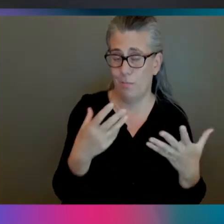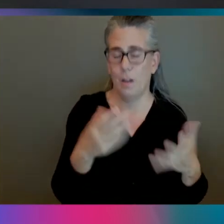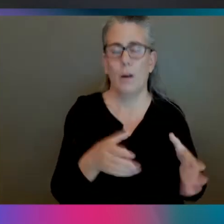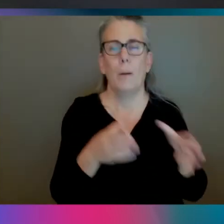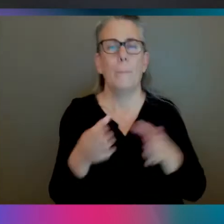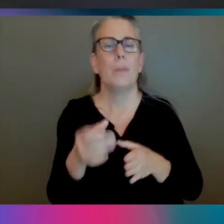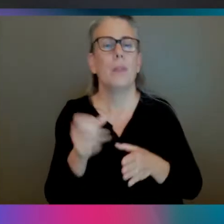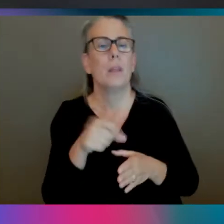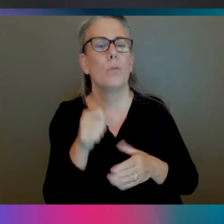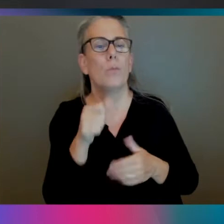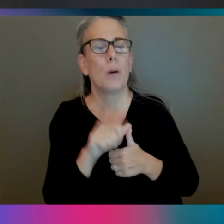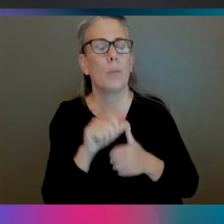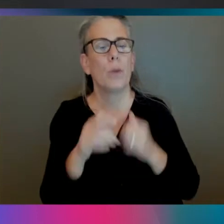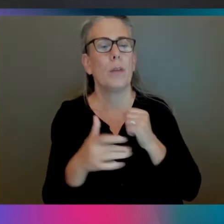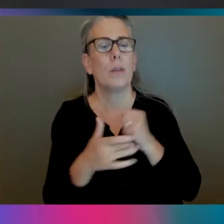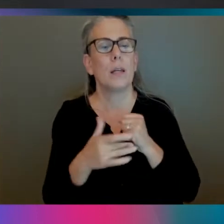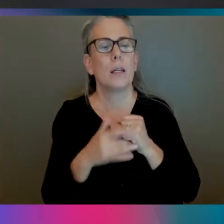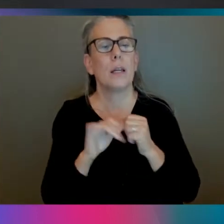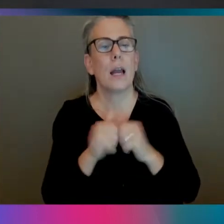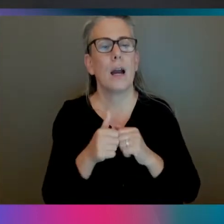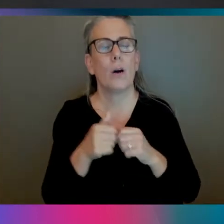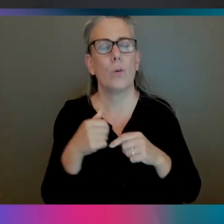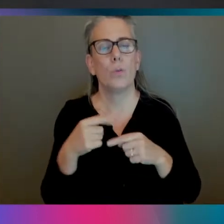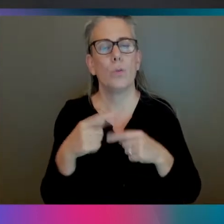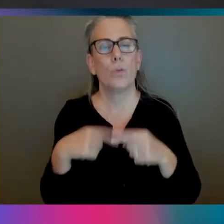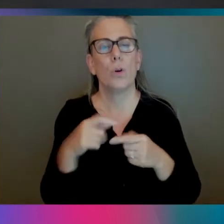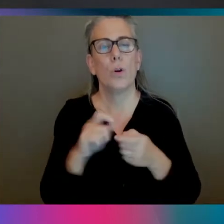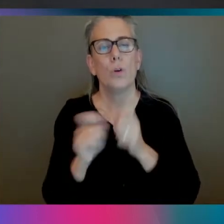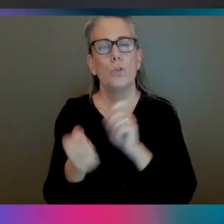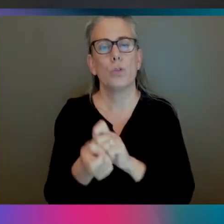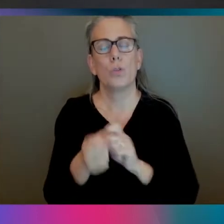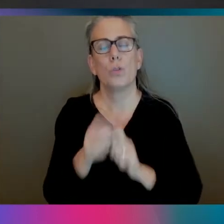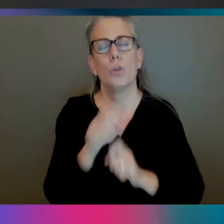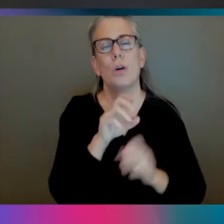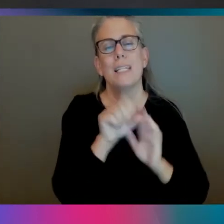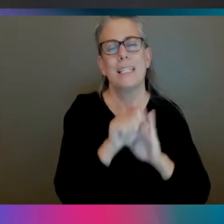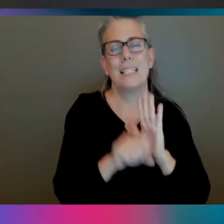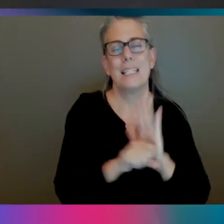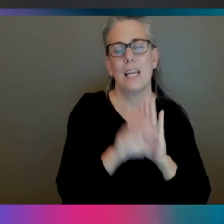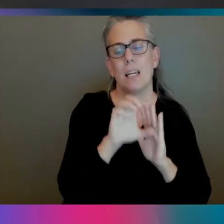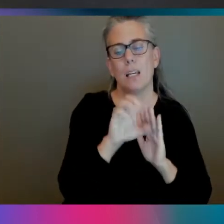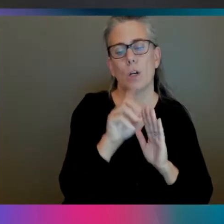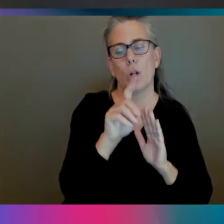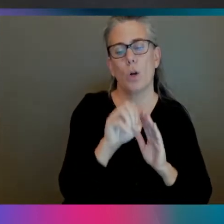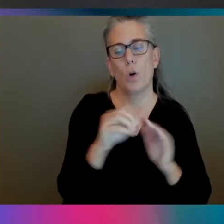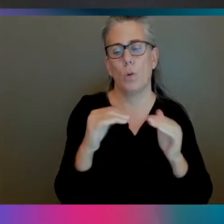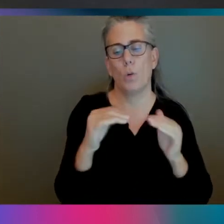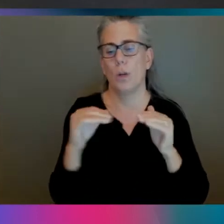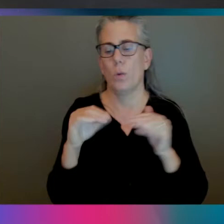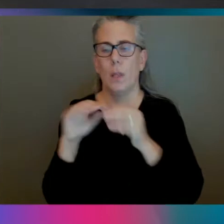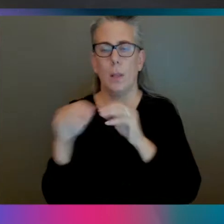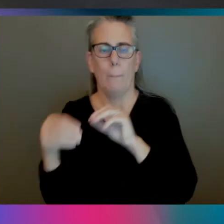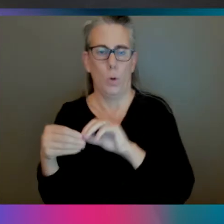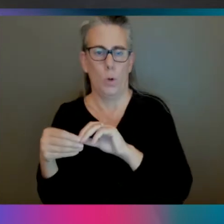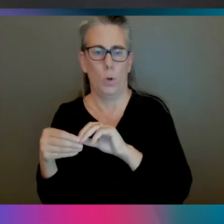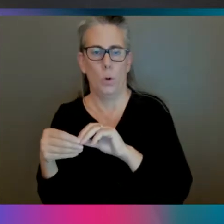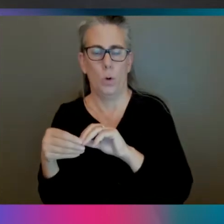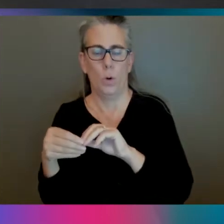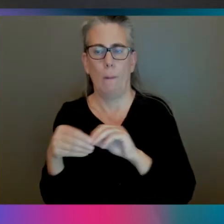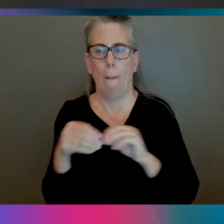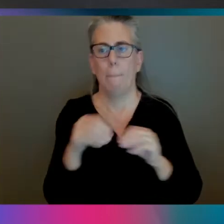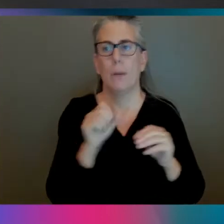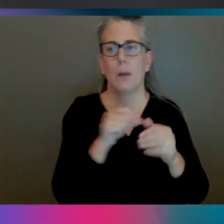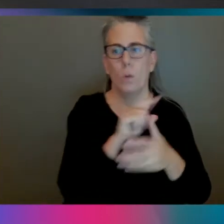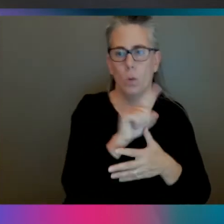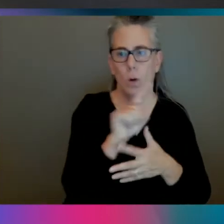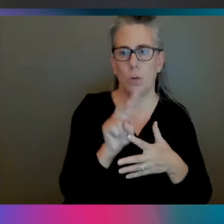we used to turn those state codes into numbers. Yes. Right. We used one-hot encoding. Right. We can do 1, 2, 3,